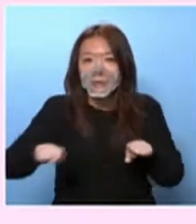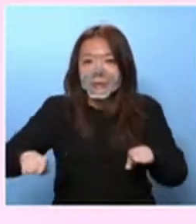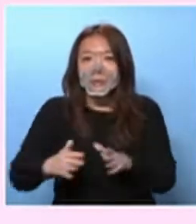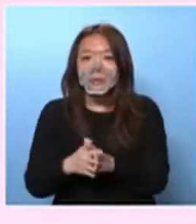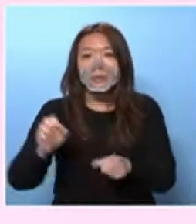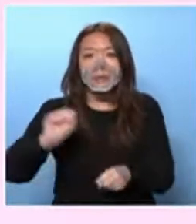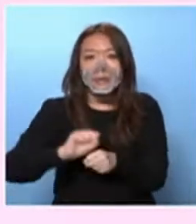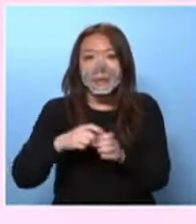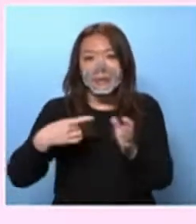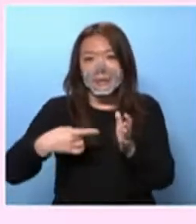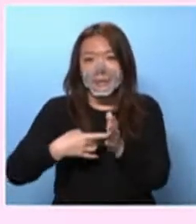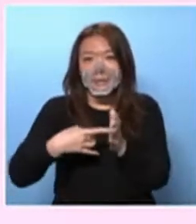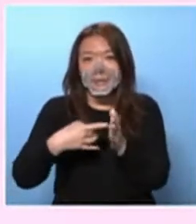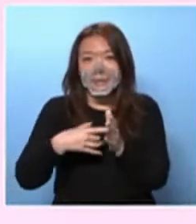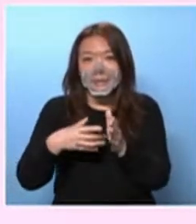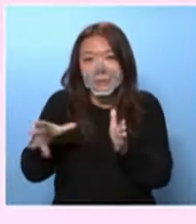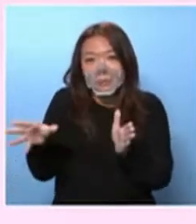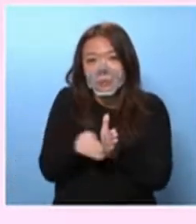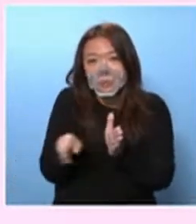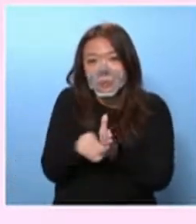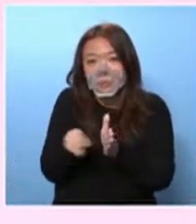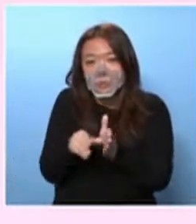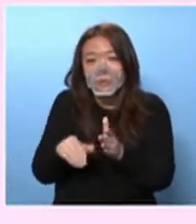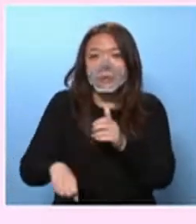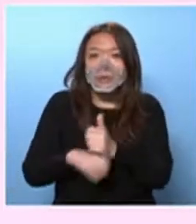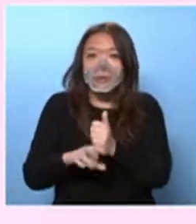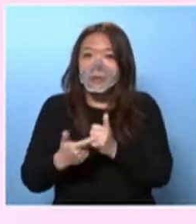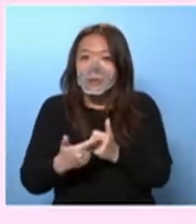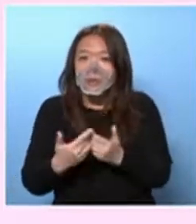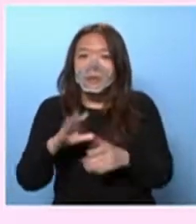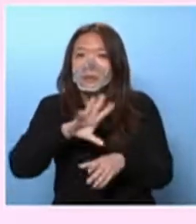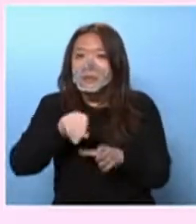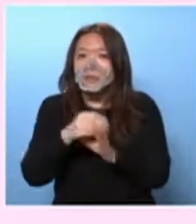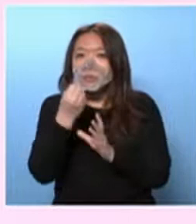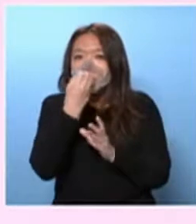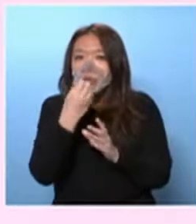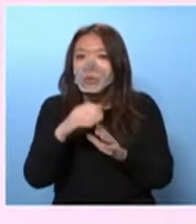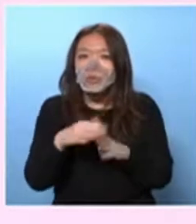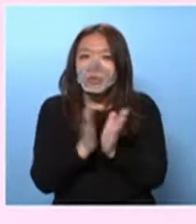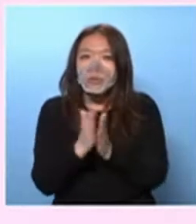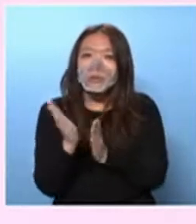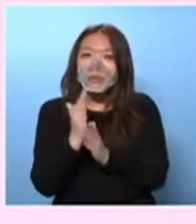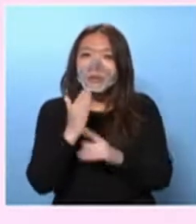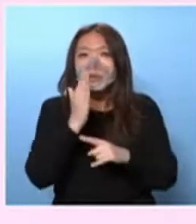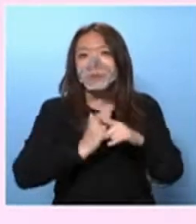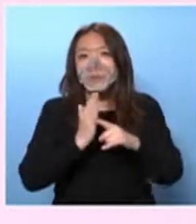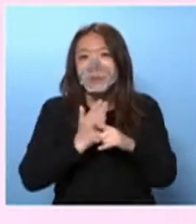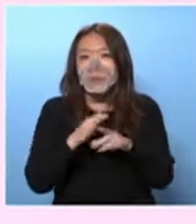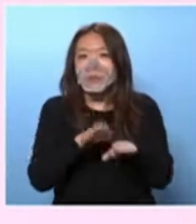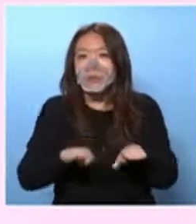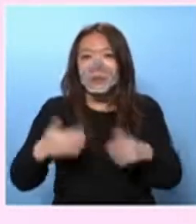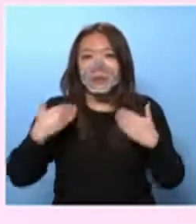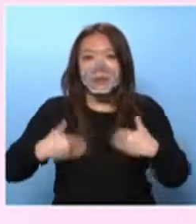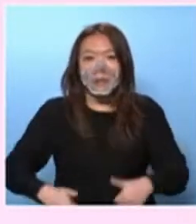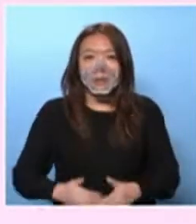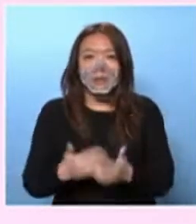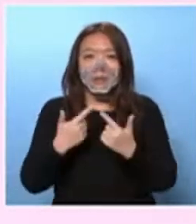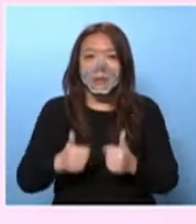some 100 existing private residential buildings, accounting for about half of the eligible parking spaces in Hong